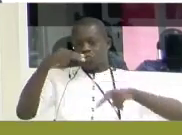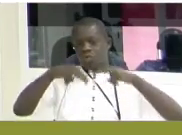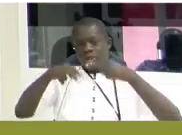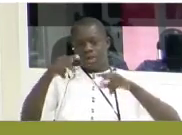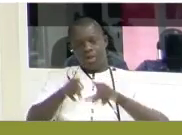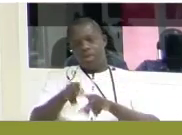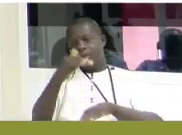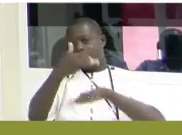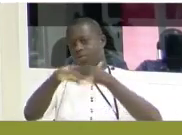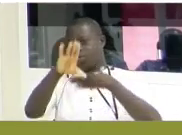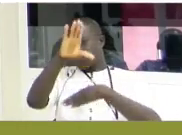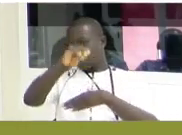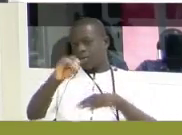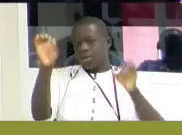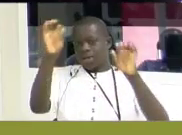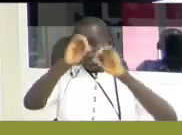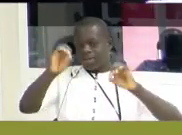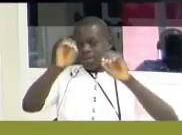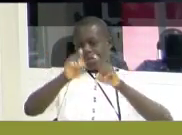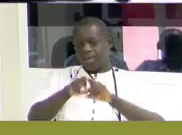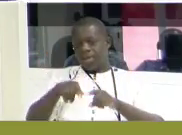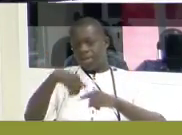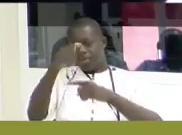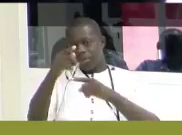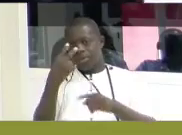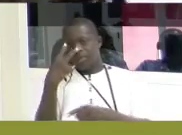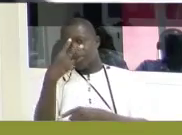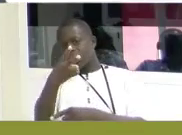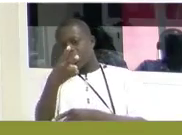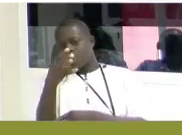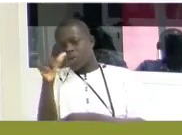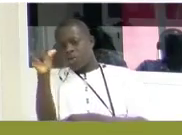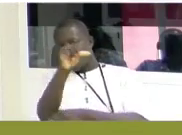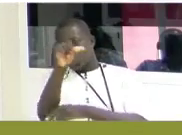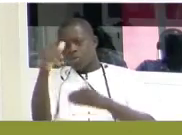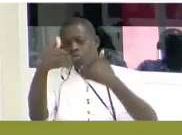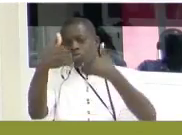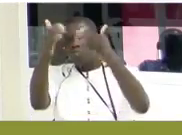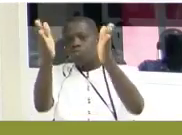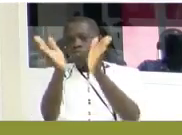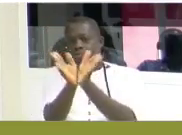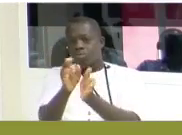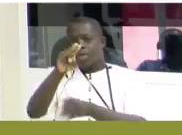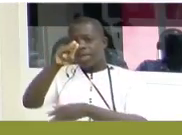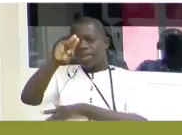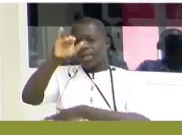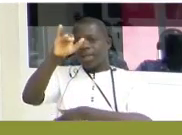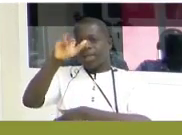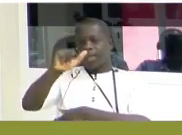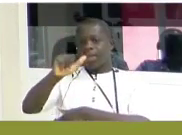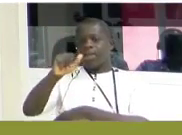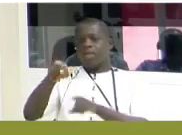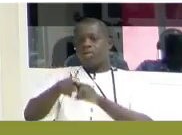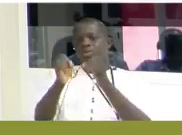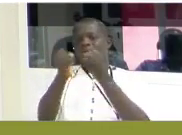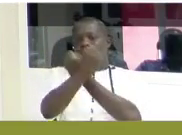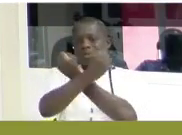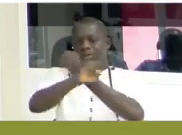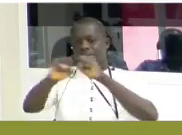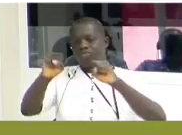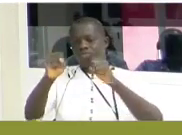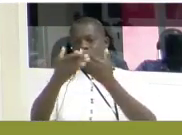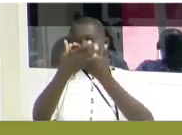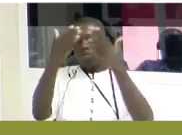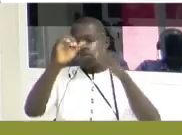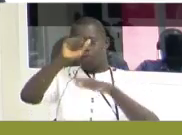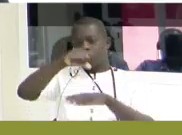there. So immediately we saw a reinforcement of NIA personnel coming in to rescue some of their personnel.